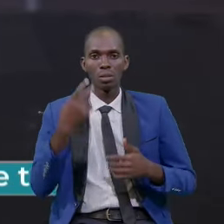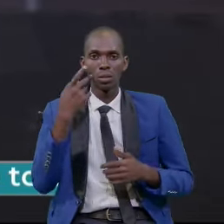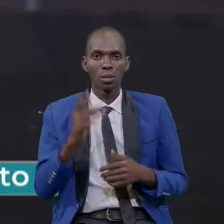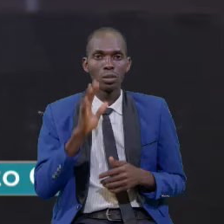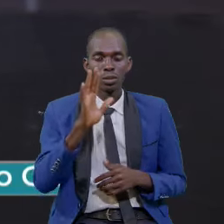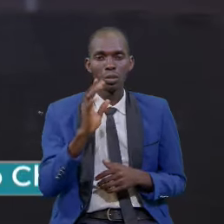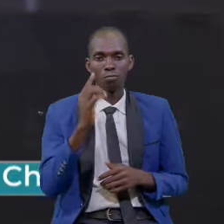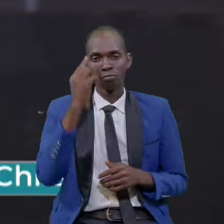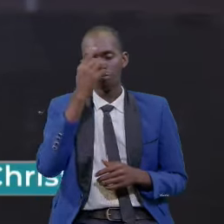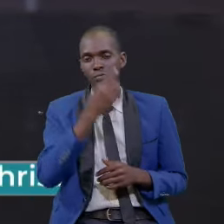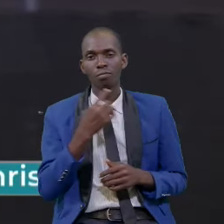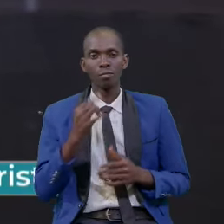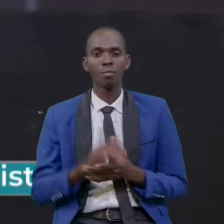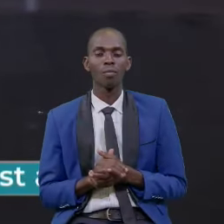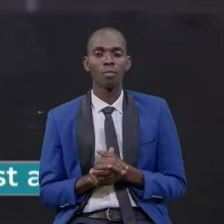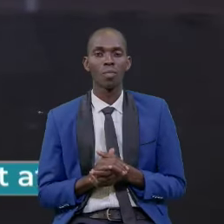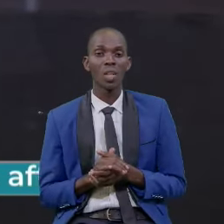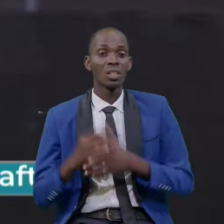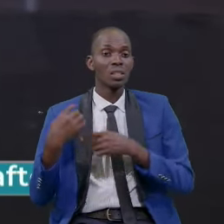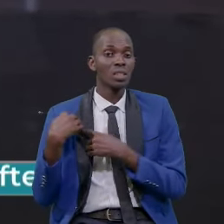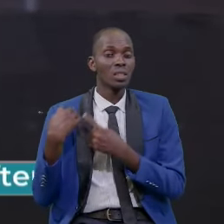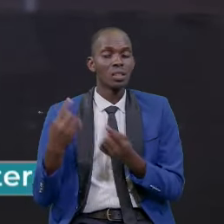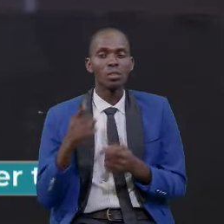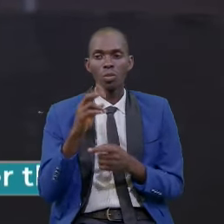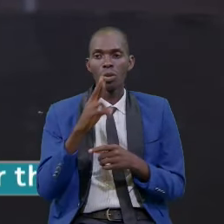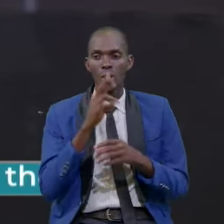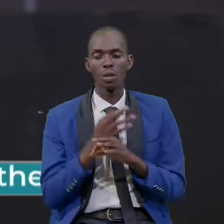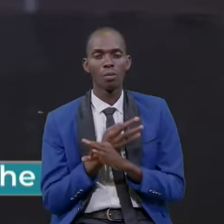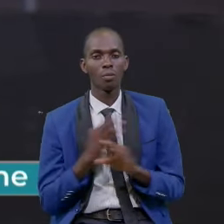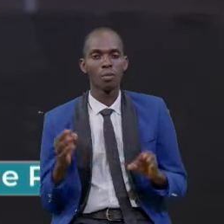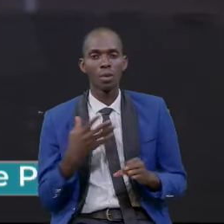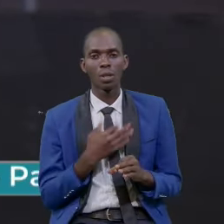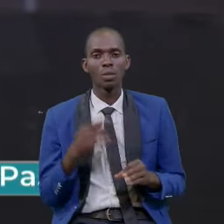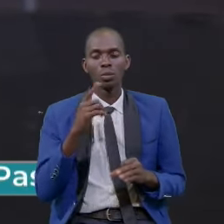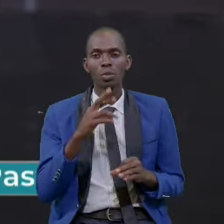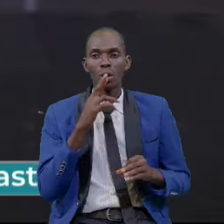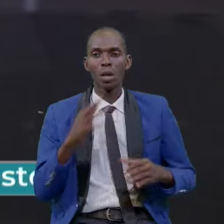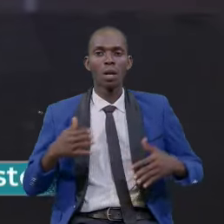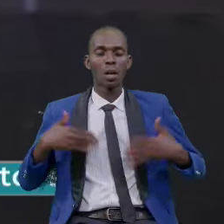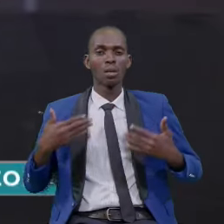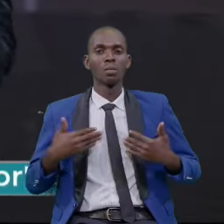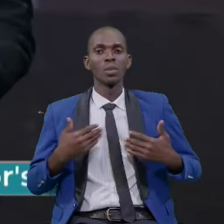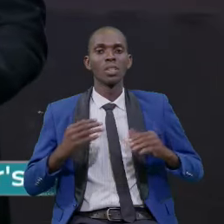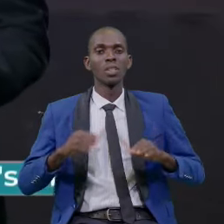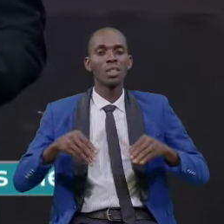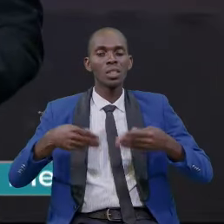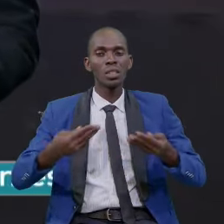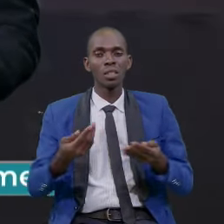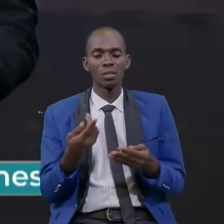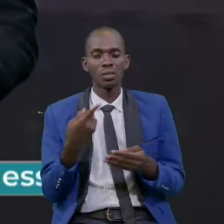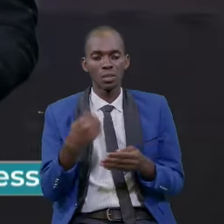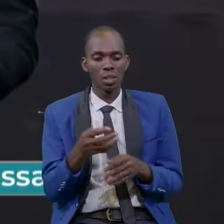sin. So since you are free and you are happy, please give the counselors correct